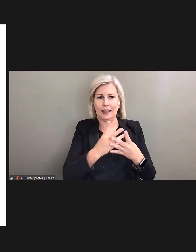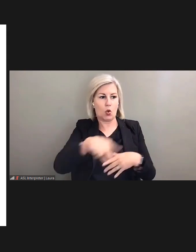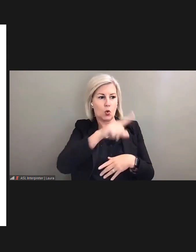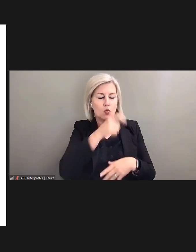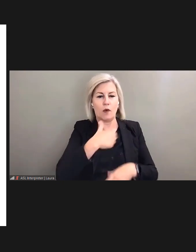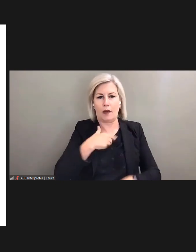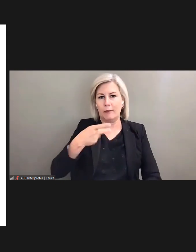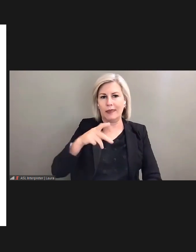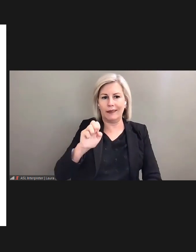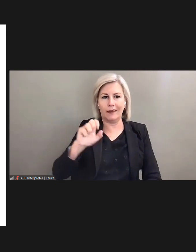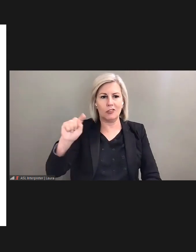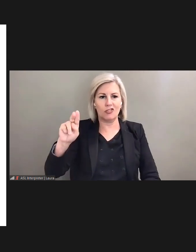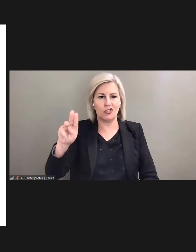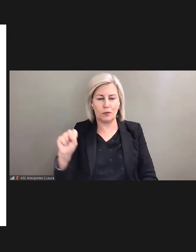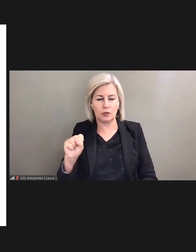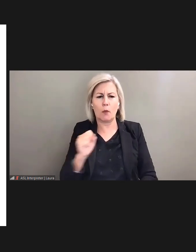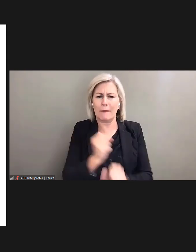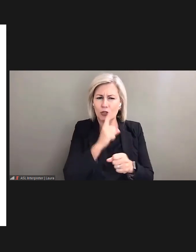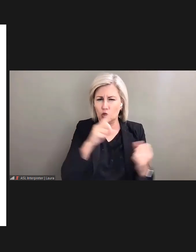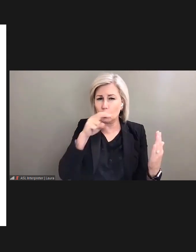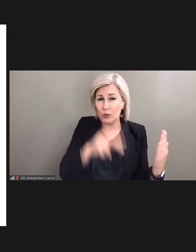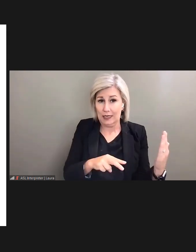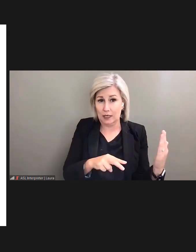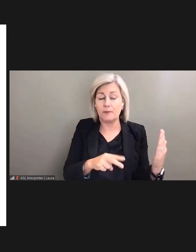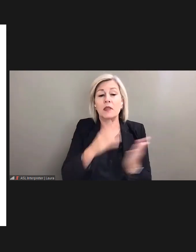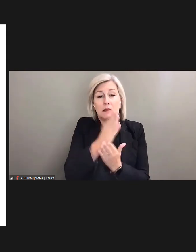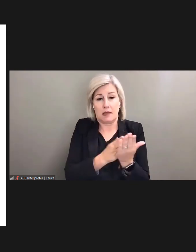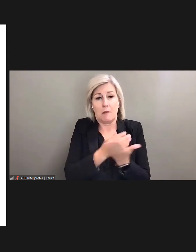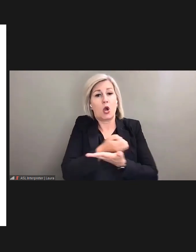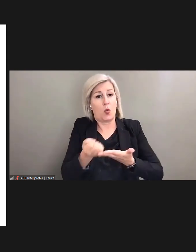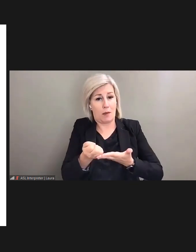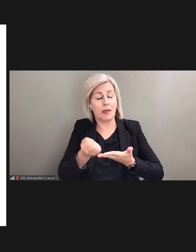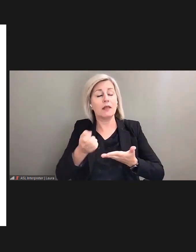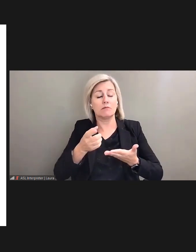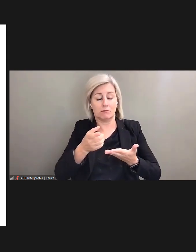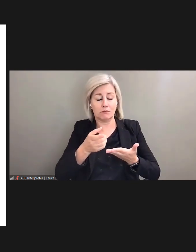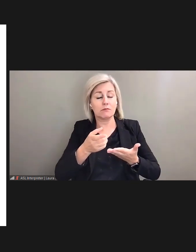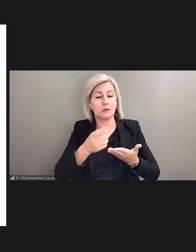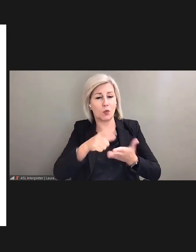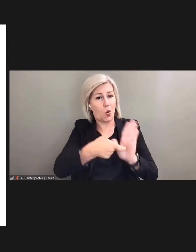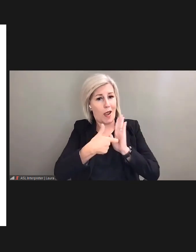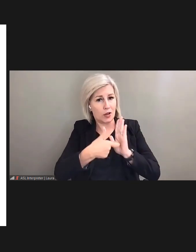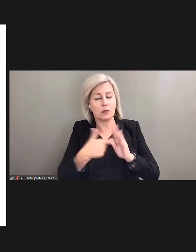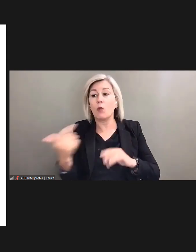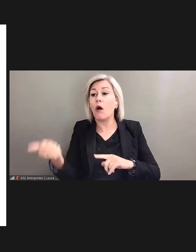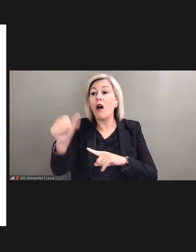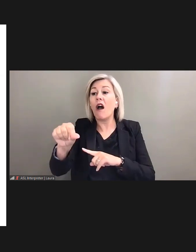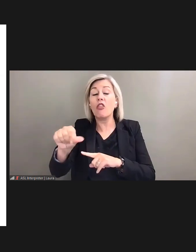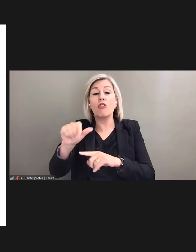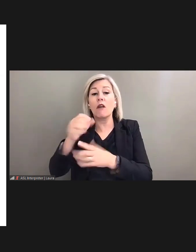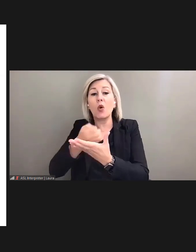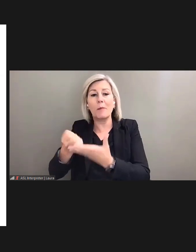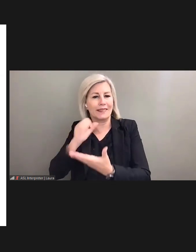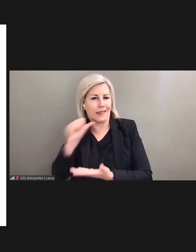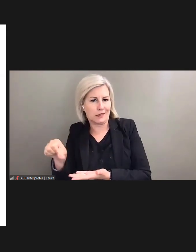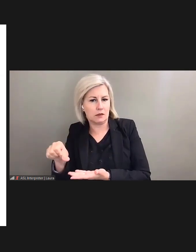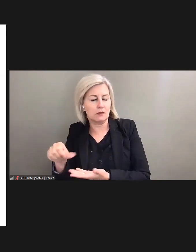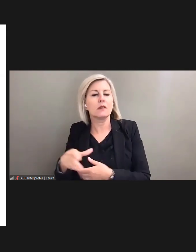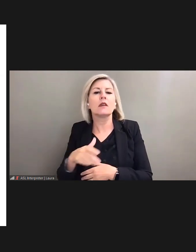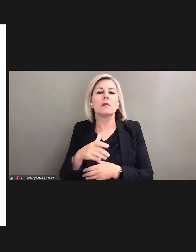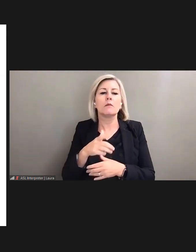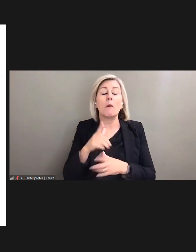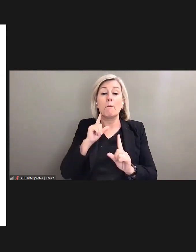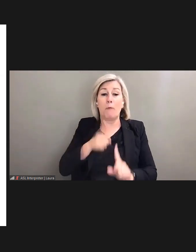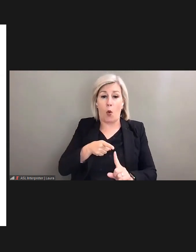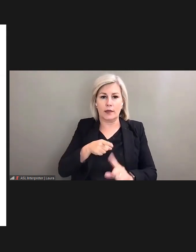out. As I said, some equipment does require a temporary adjustment while other brands do not. But the bottom line